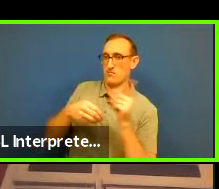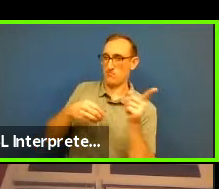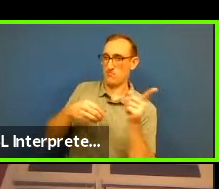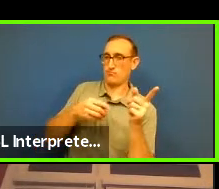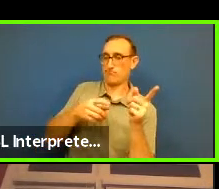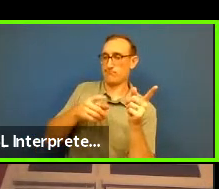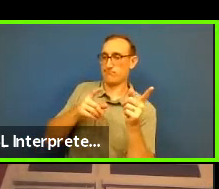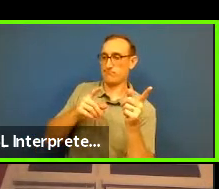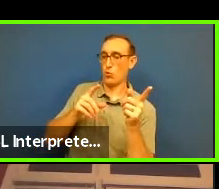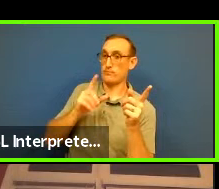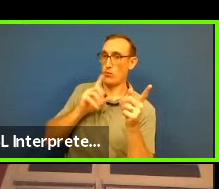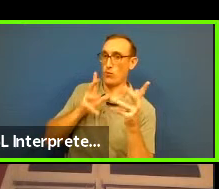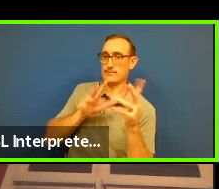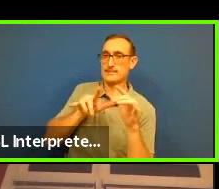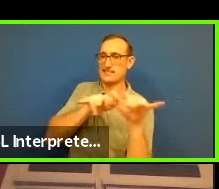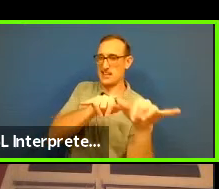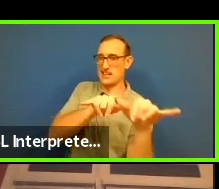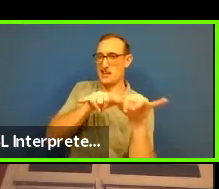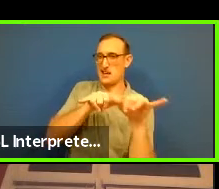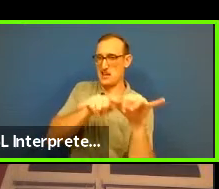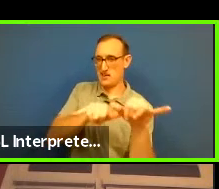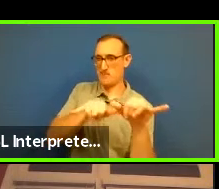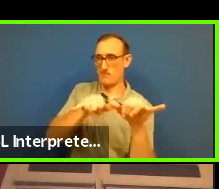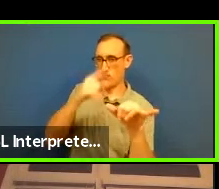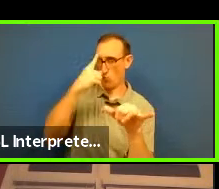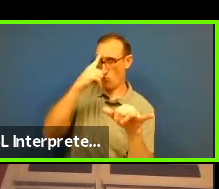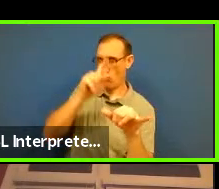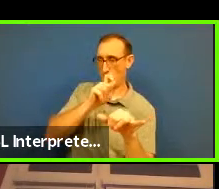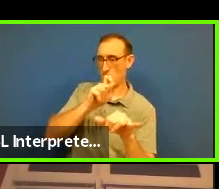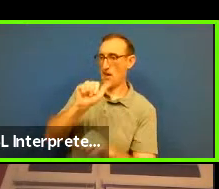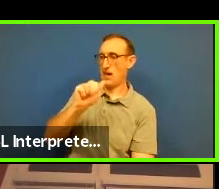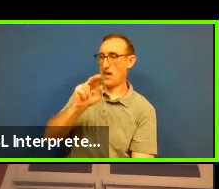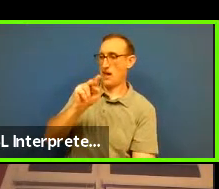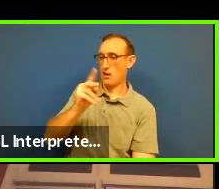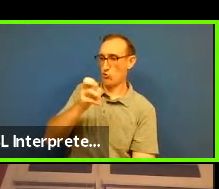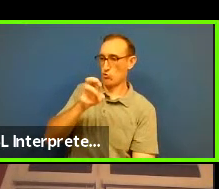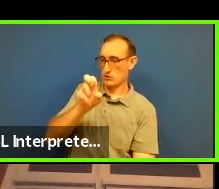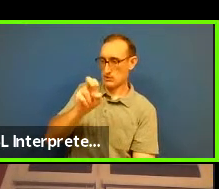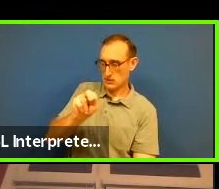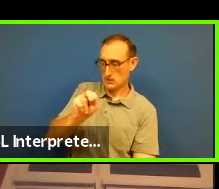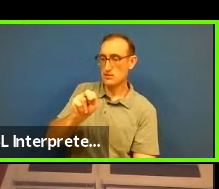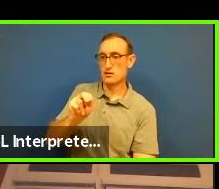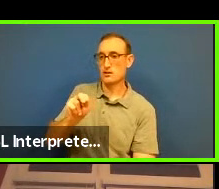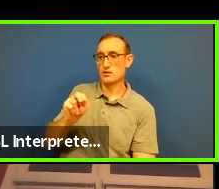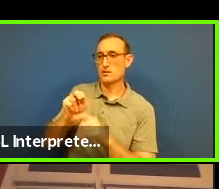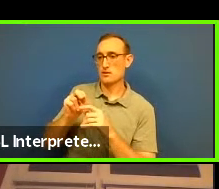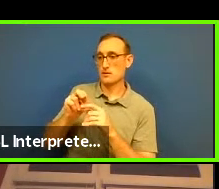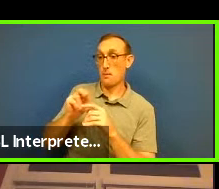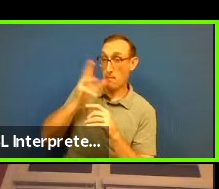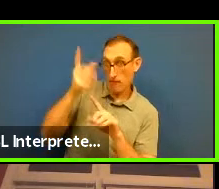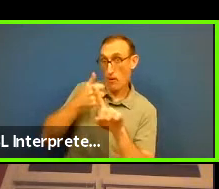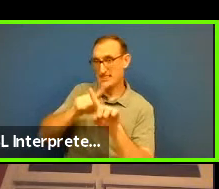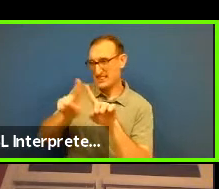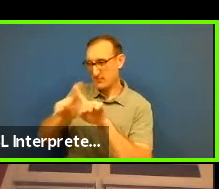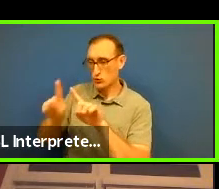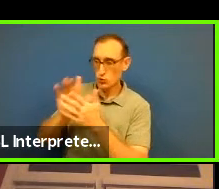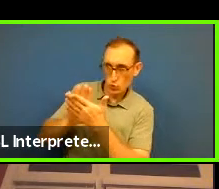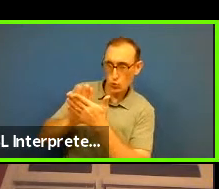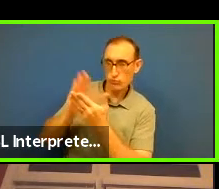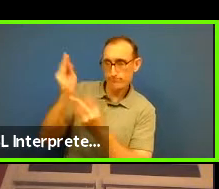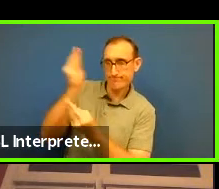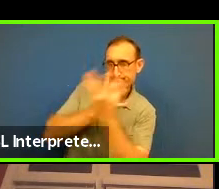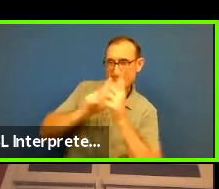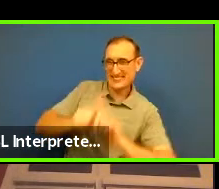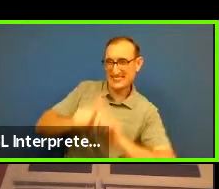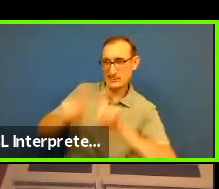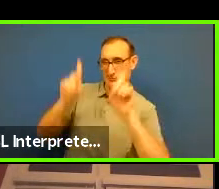different schools, parents who have kids in different schools are getting different amounts of information. And I think that's making